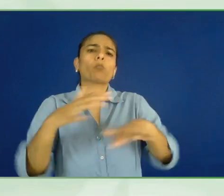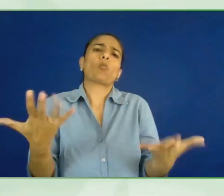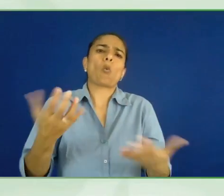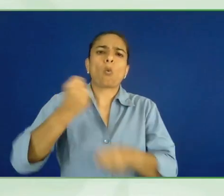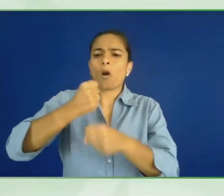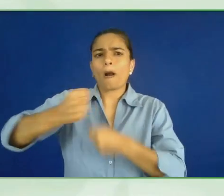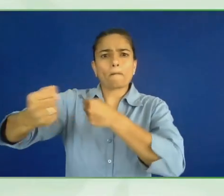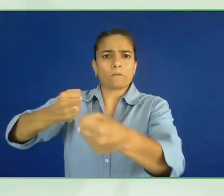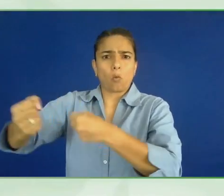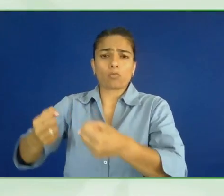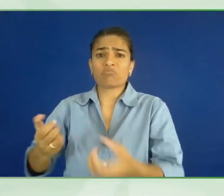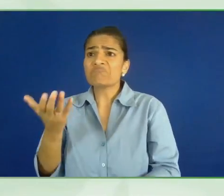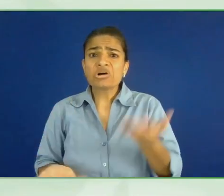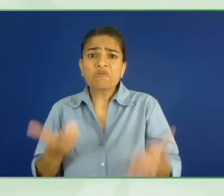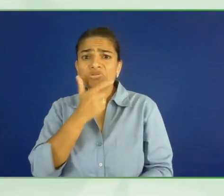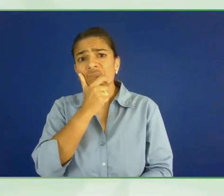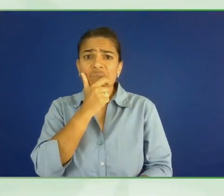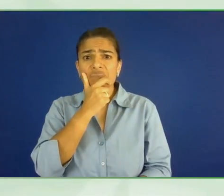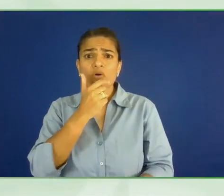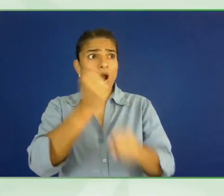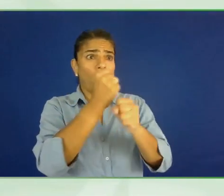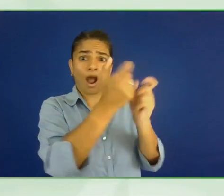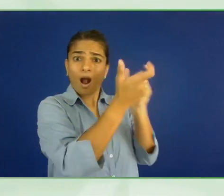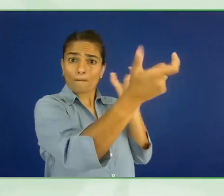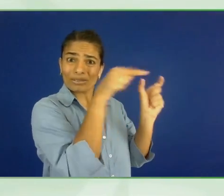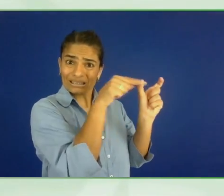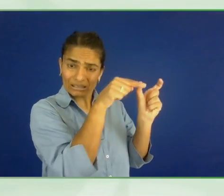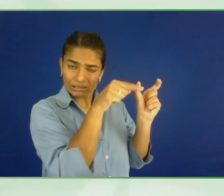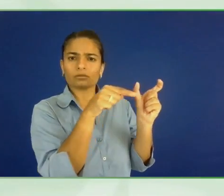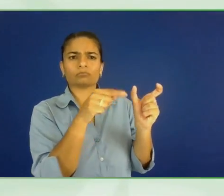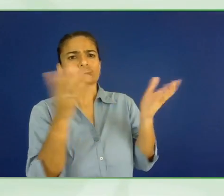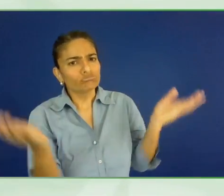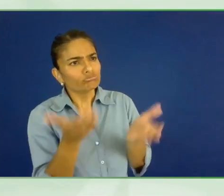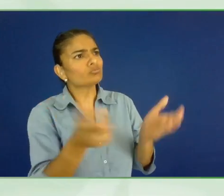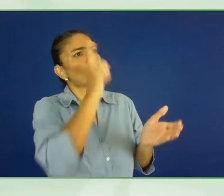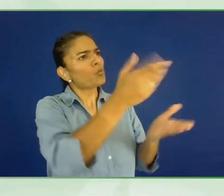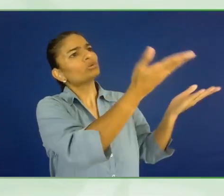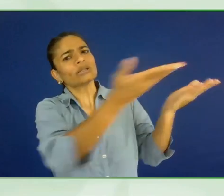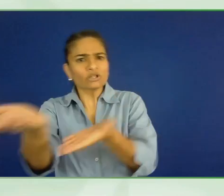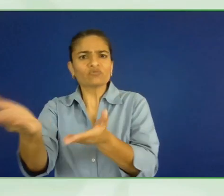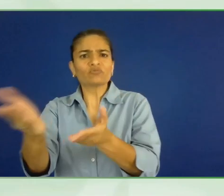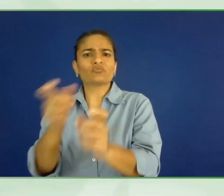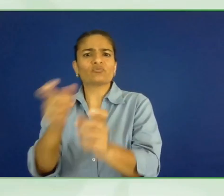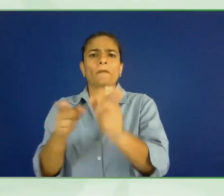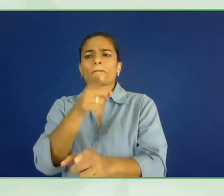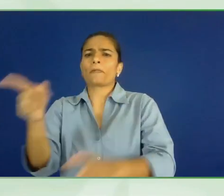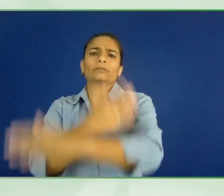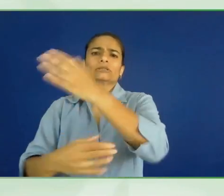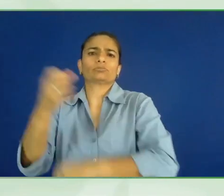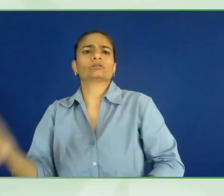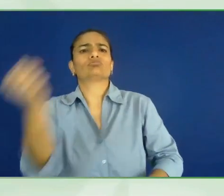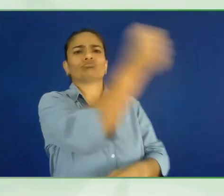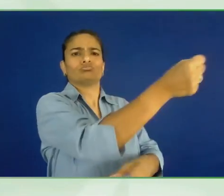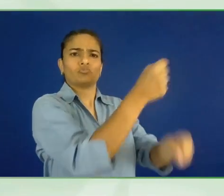employees to give opportunities for people with disabilities? Yes and no, because a law enough, I don't think,